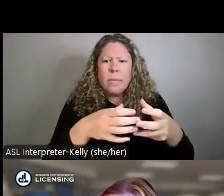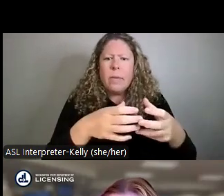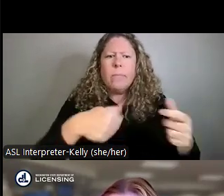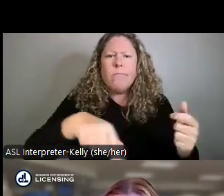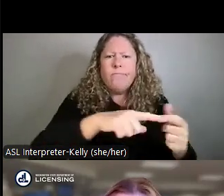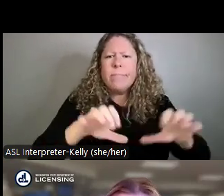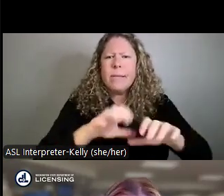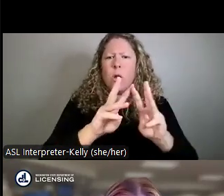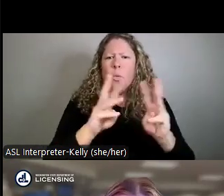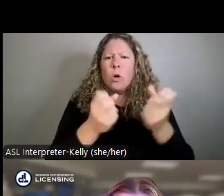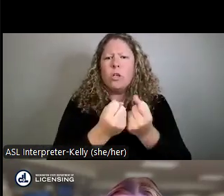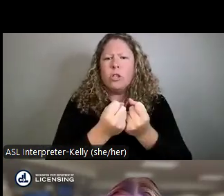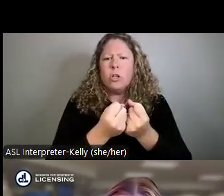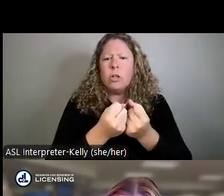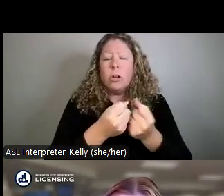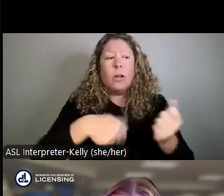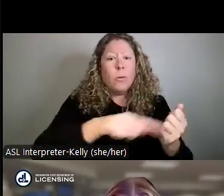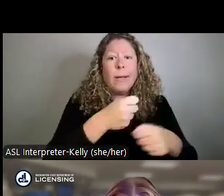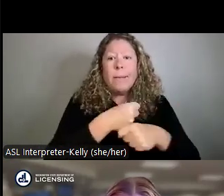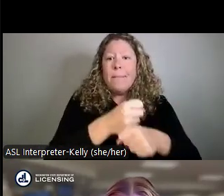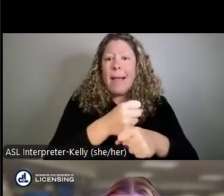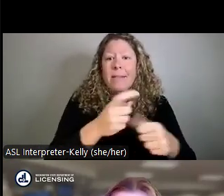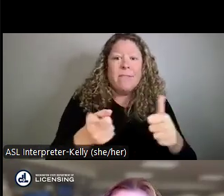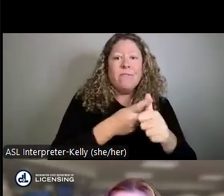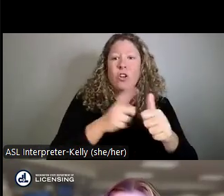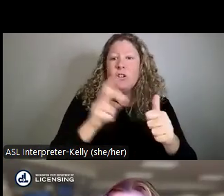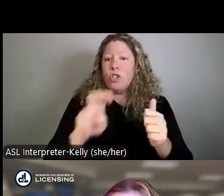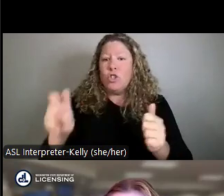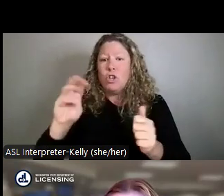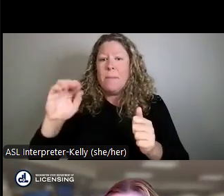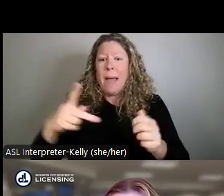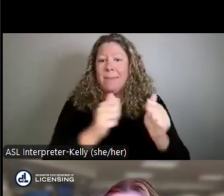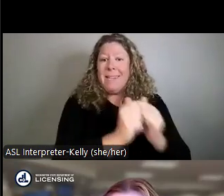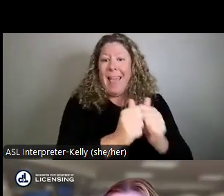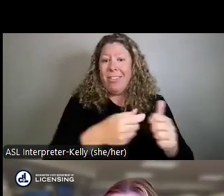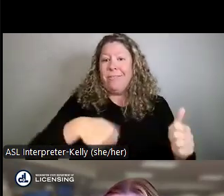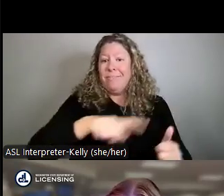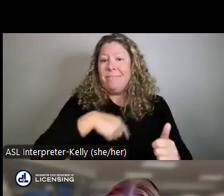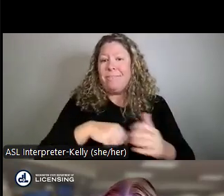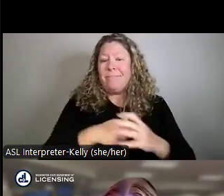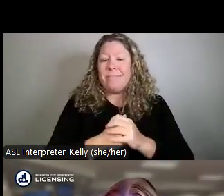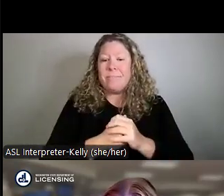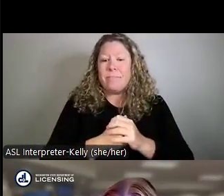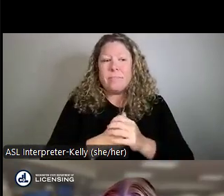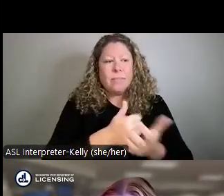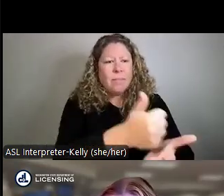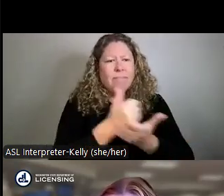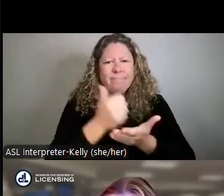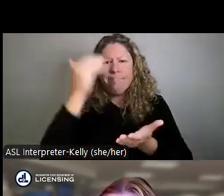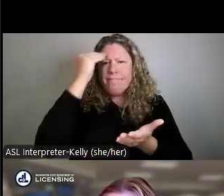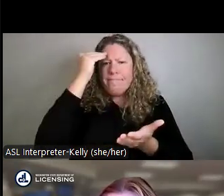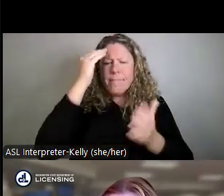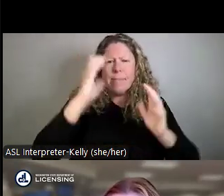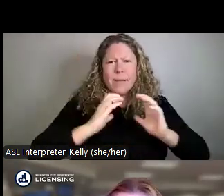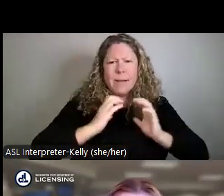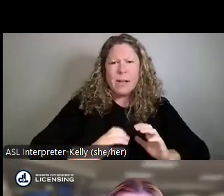we co-created the very first version of the journey map. This helped me to get a full understanding of the customer's experience